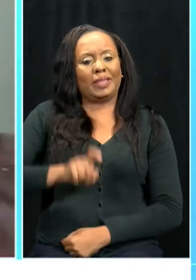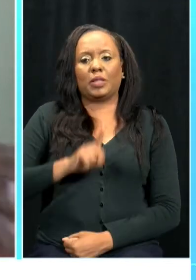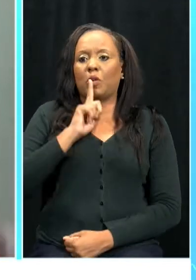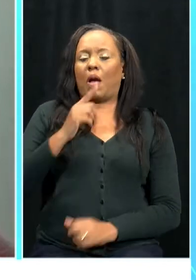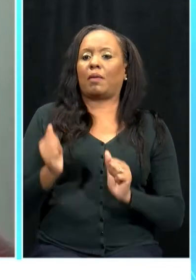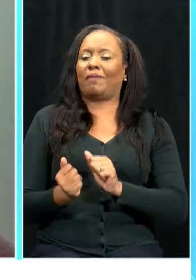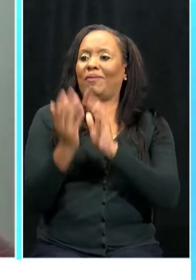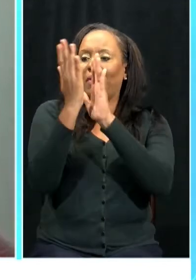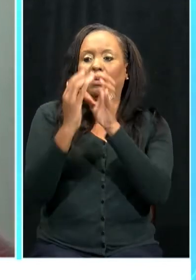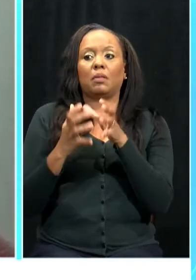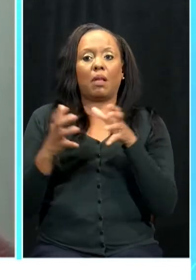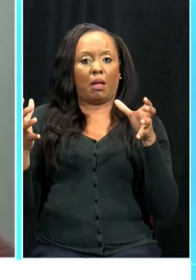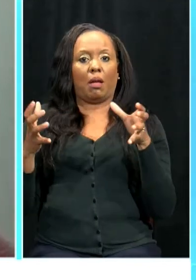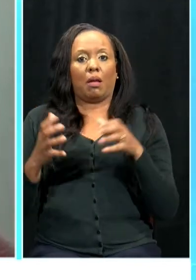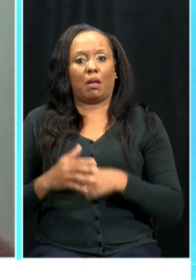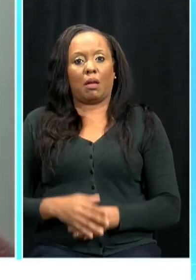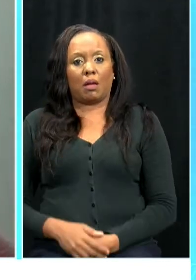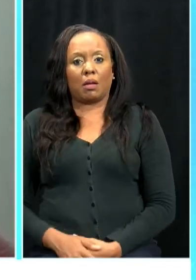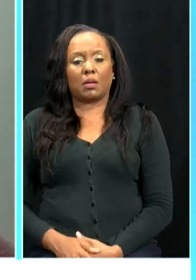We